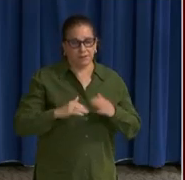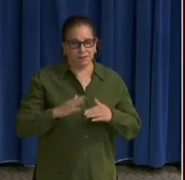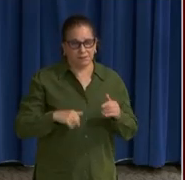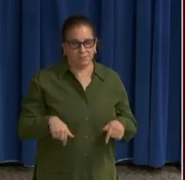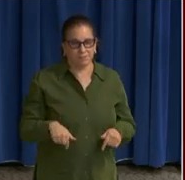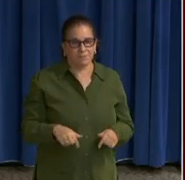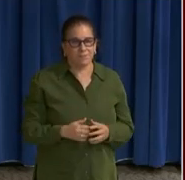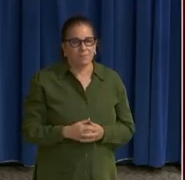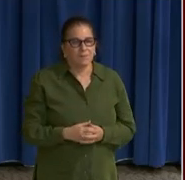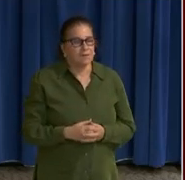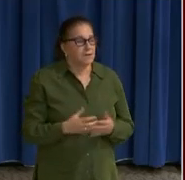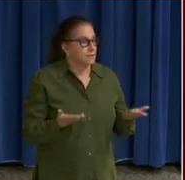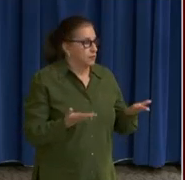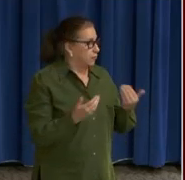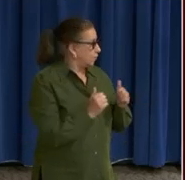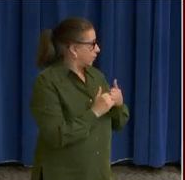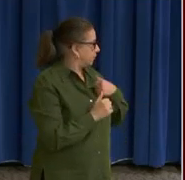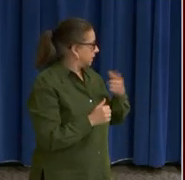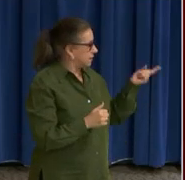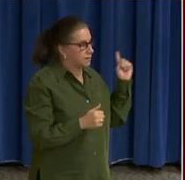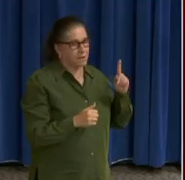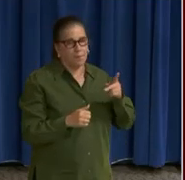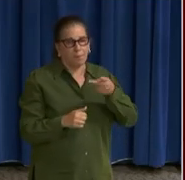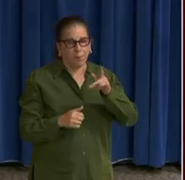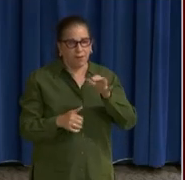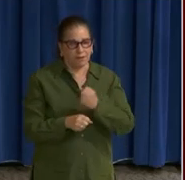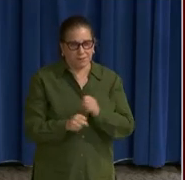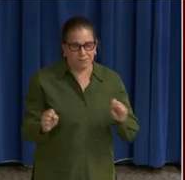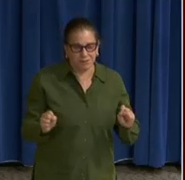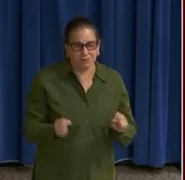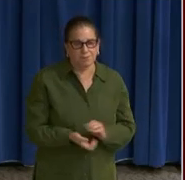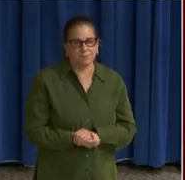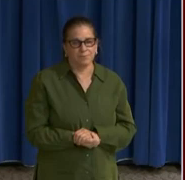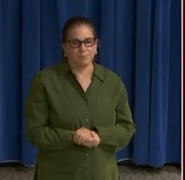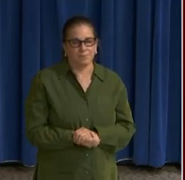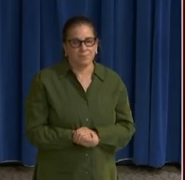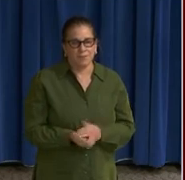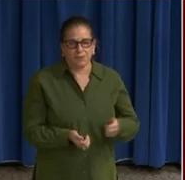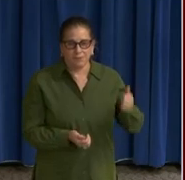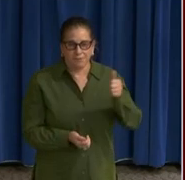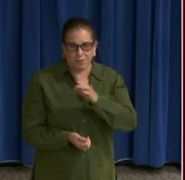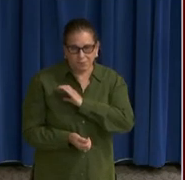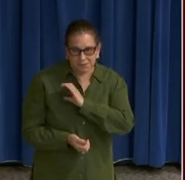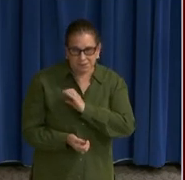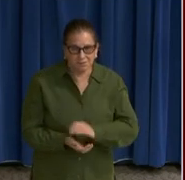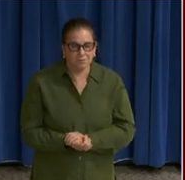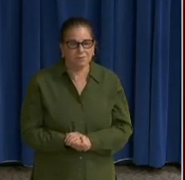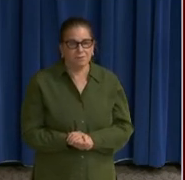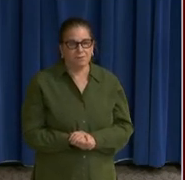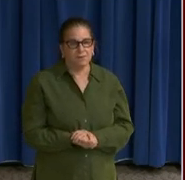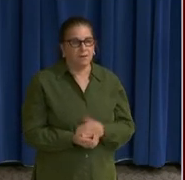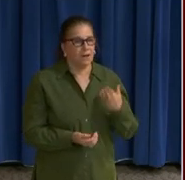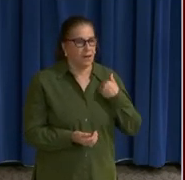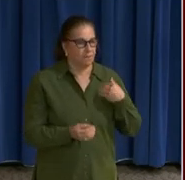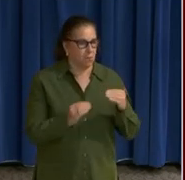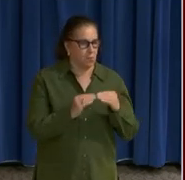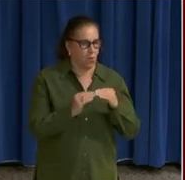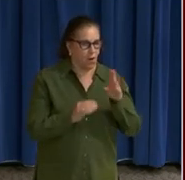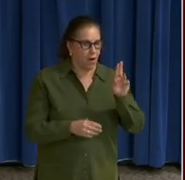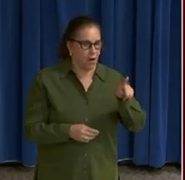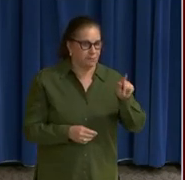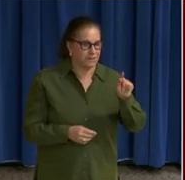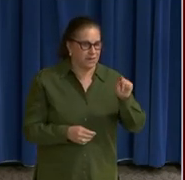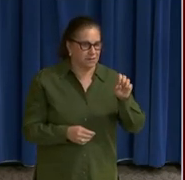safety team to give a public briefing on yesterday's officer-involved